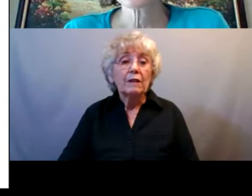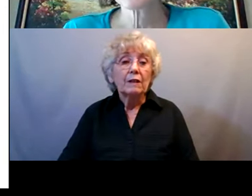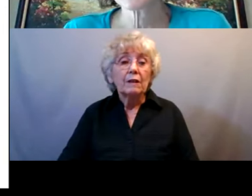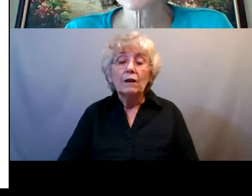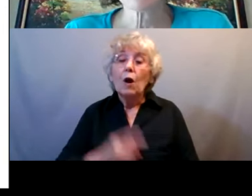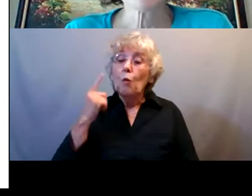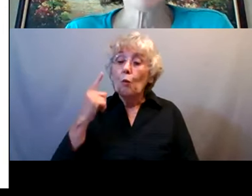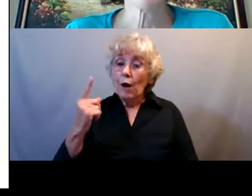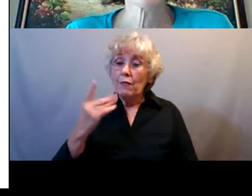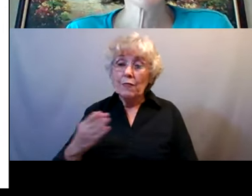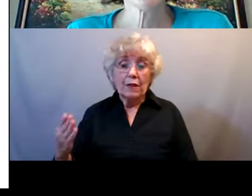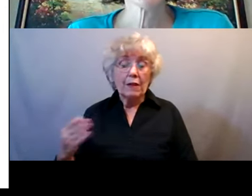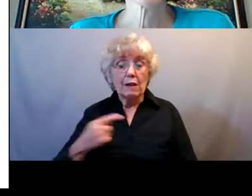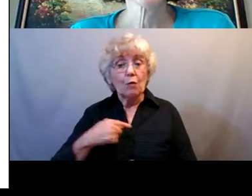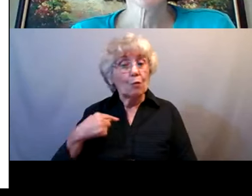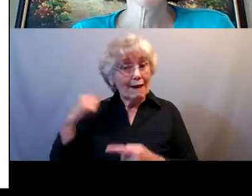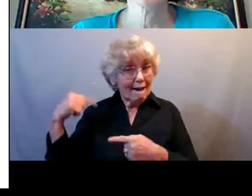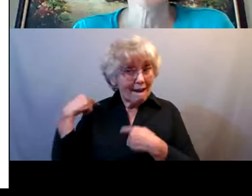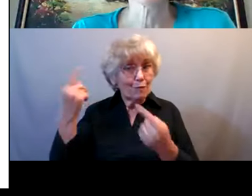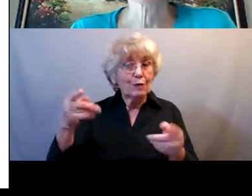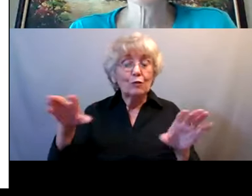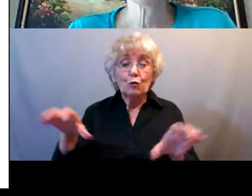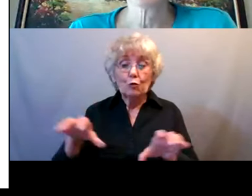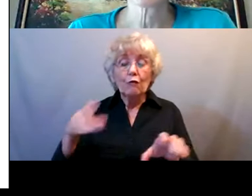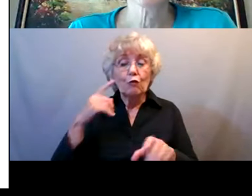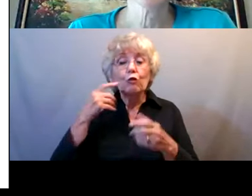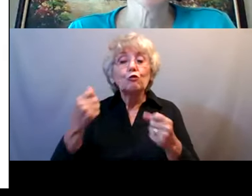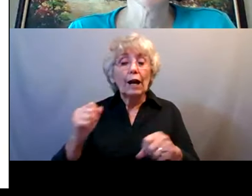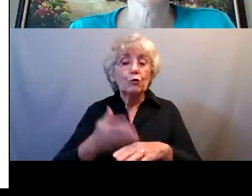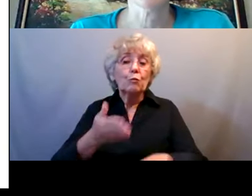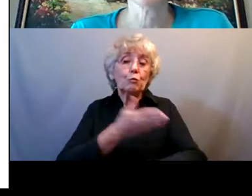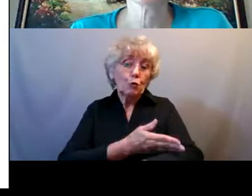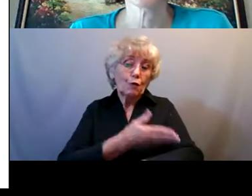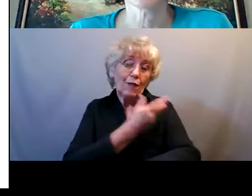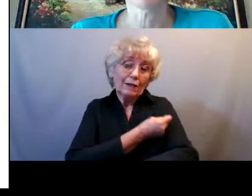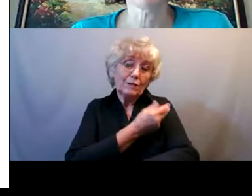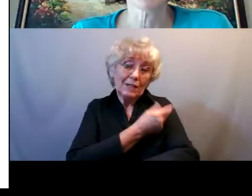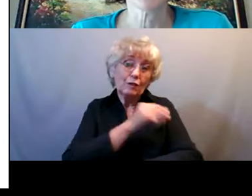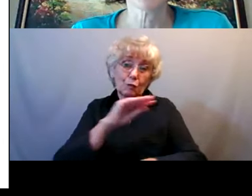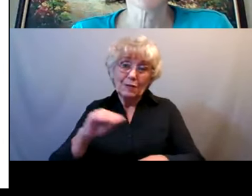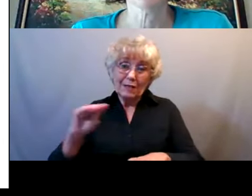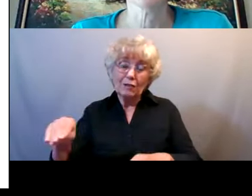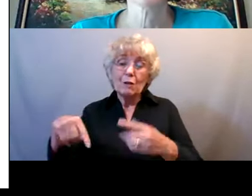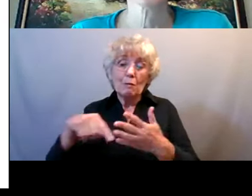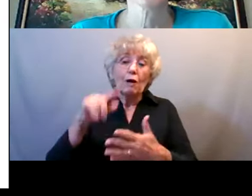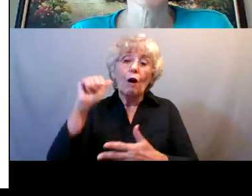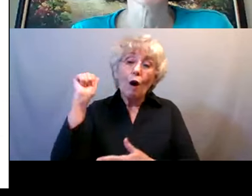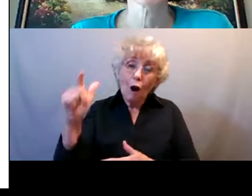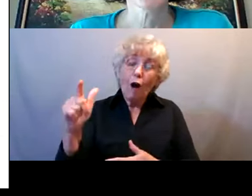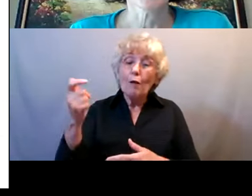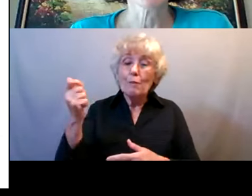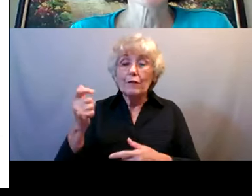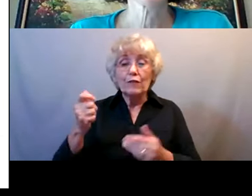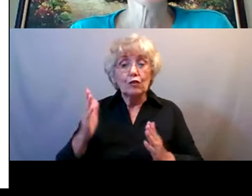One of the things that we've been doing to try and improve vaccination rates among all of our